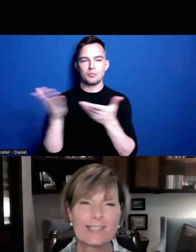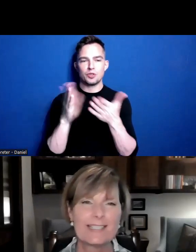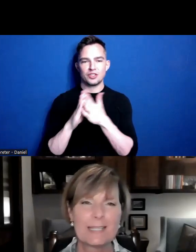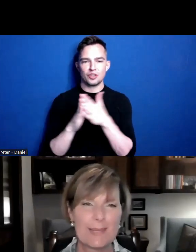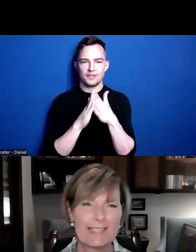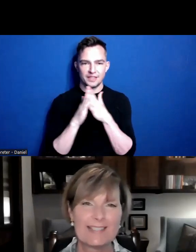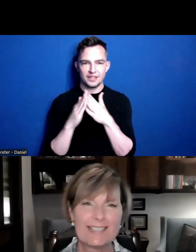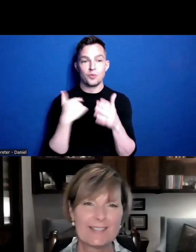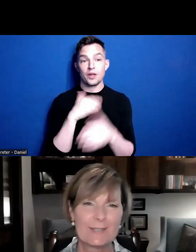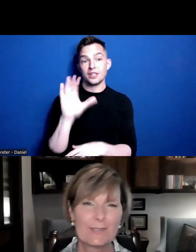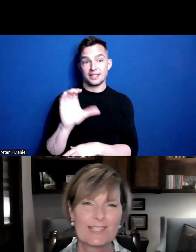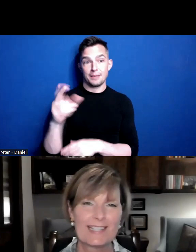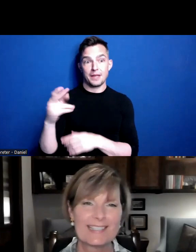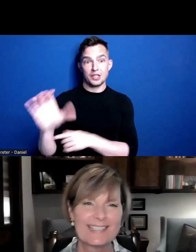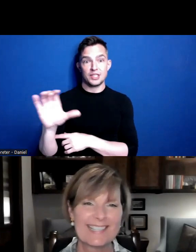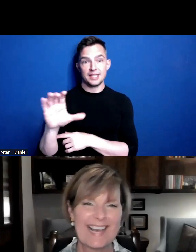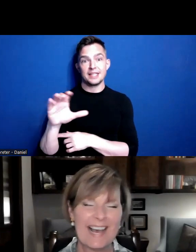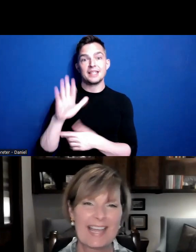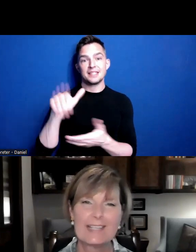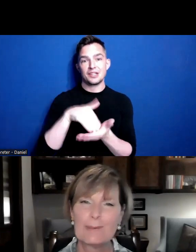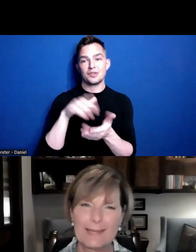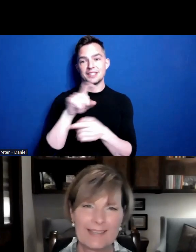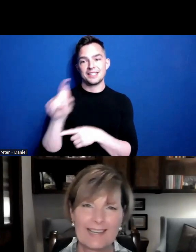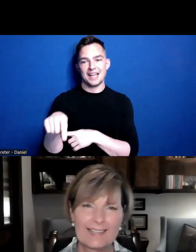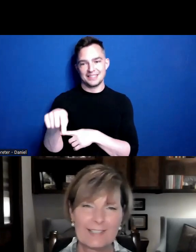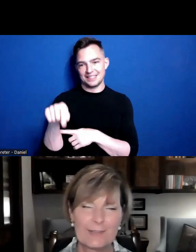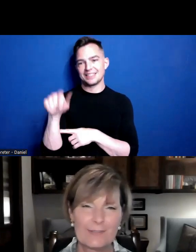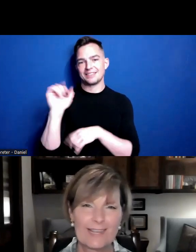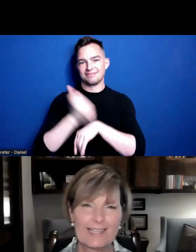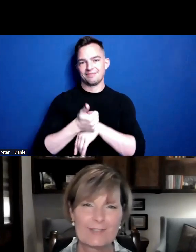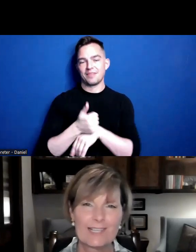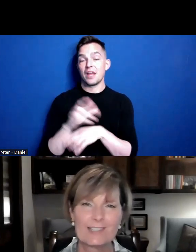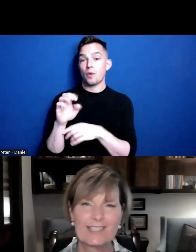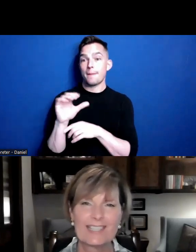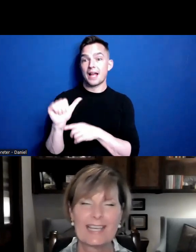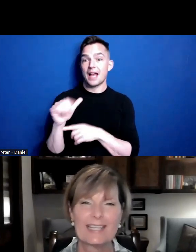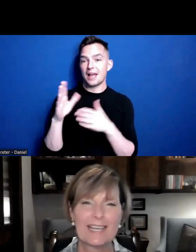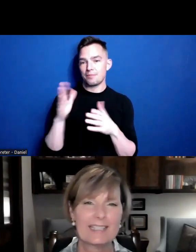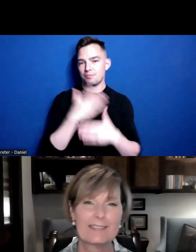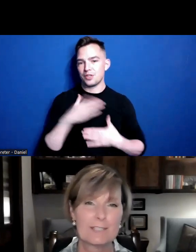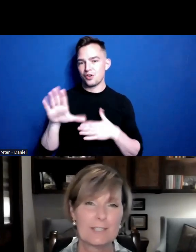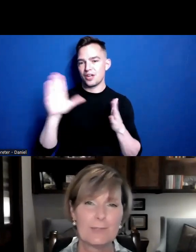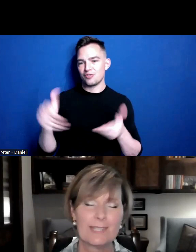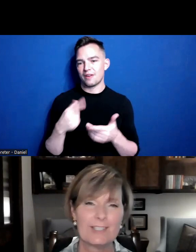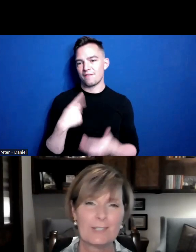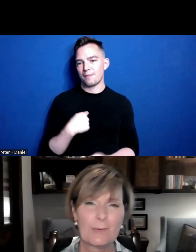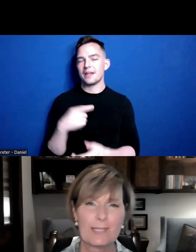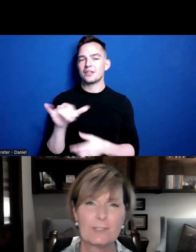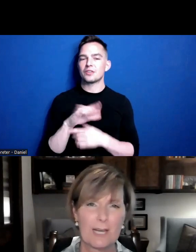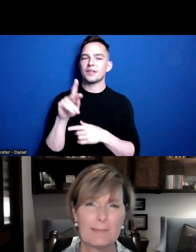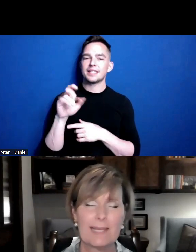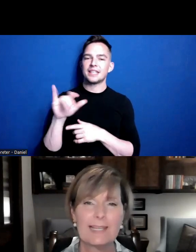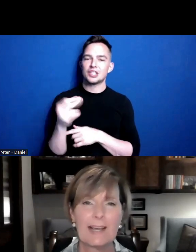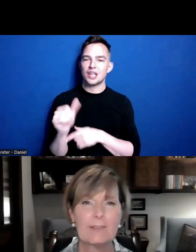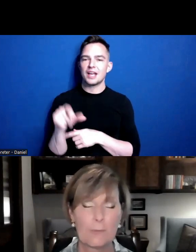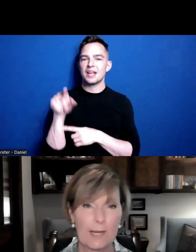are a CCBHC in Central Texas. And Rebecca, I thank you for that introduction, and to you and Keisha, great